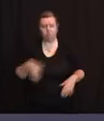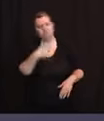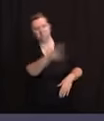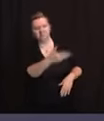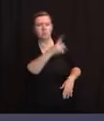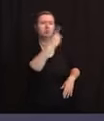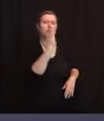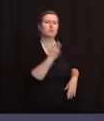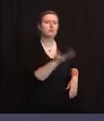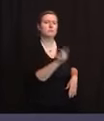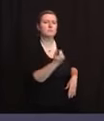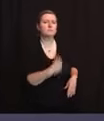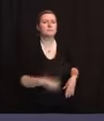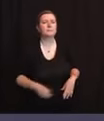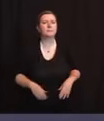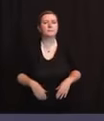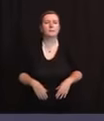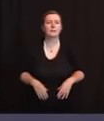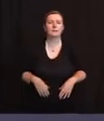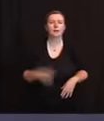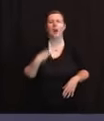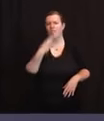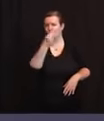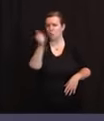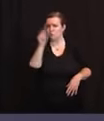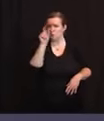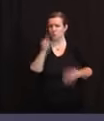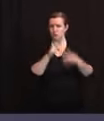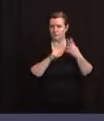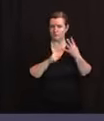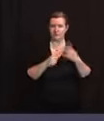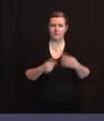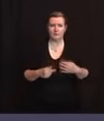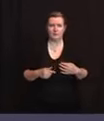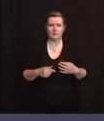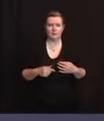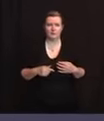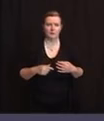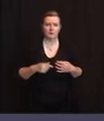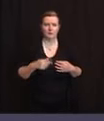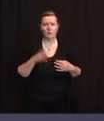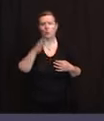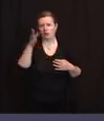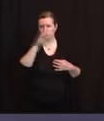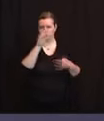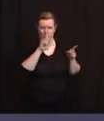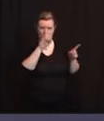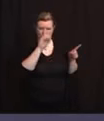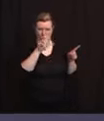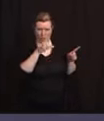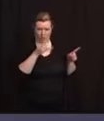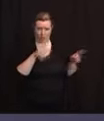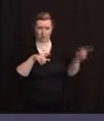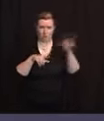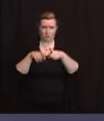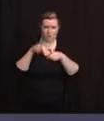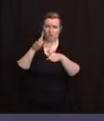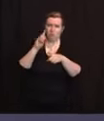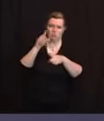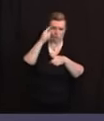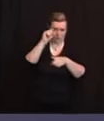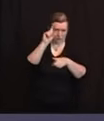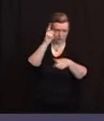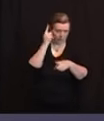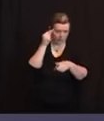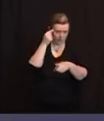Hi. Hi. I've got a couple Hold on one questions for second. There you the go. Labor Commissioner and then also 2 for the Governor. At the start, you'd mentioned you're seeing